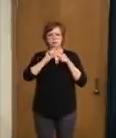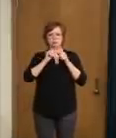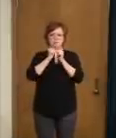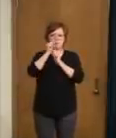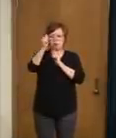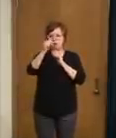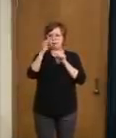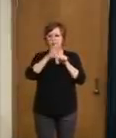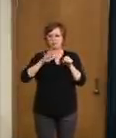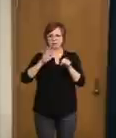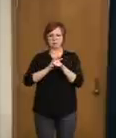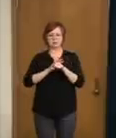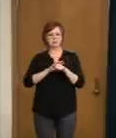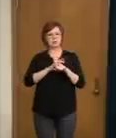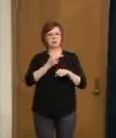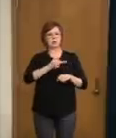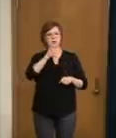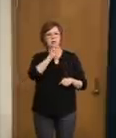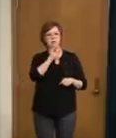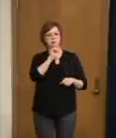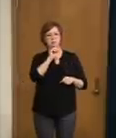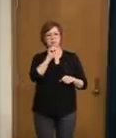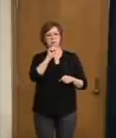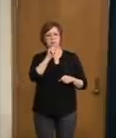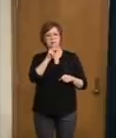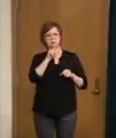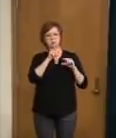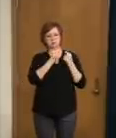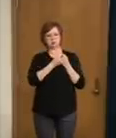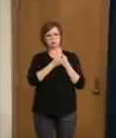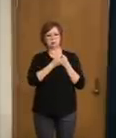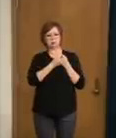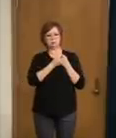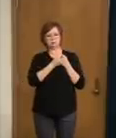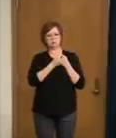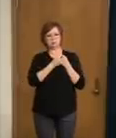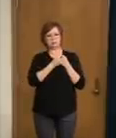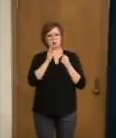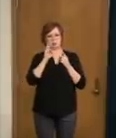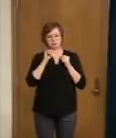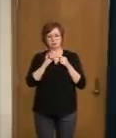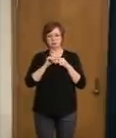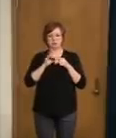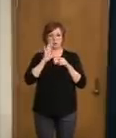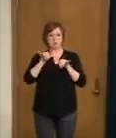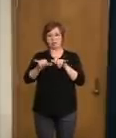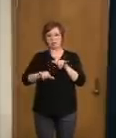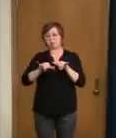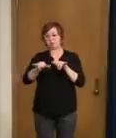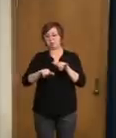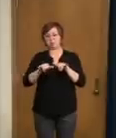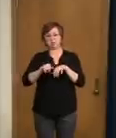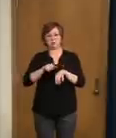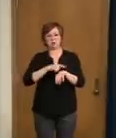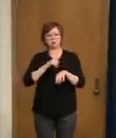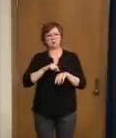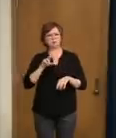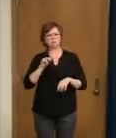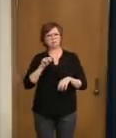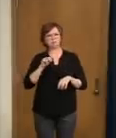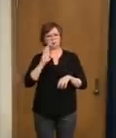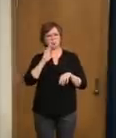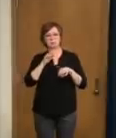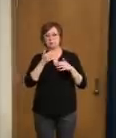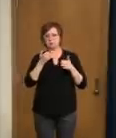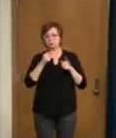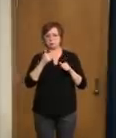to those vulnerable populations and get vaccine in arm as quickly as possible. So it won't be in the freezers long. As the vaccines come in, we will get them